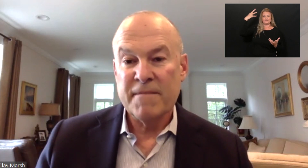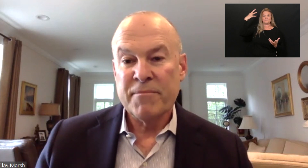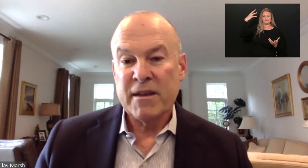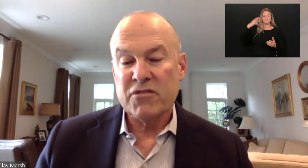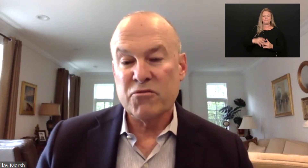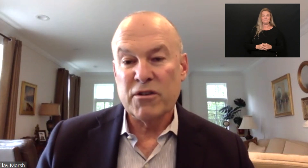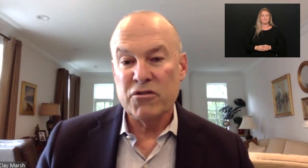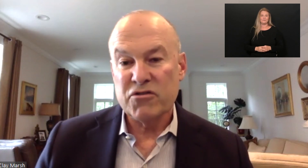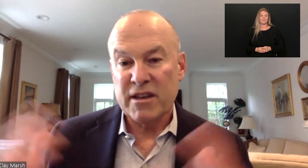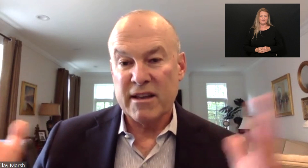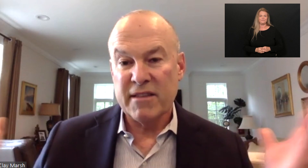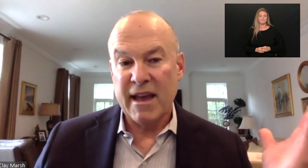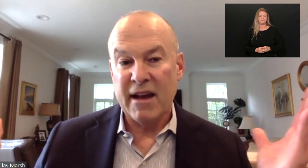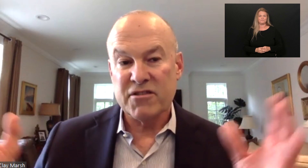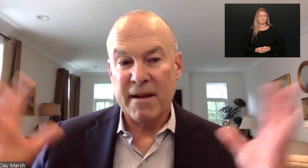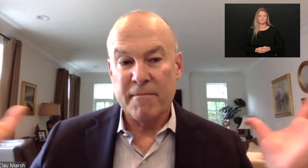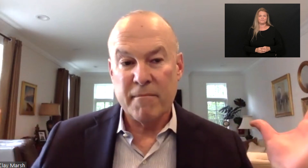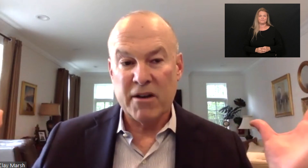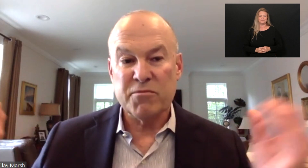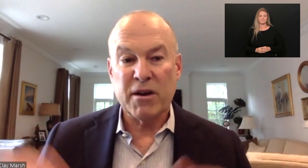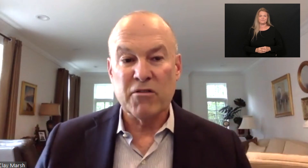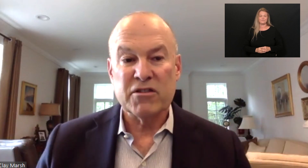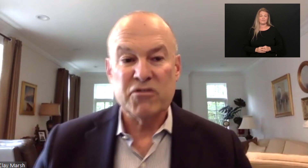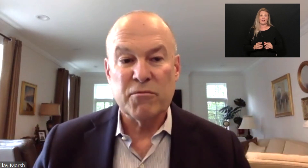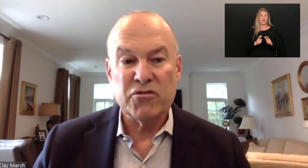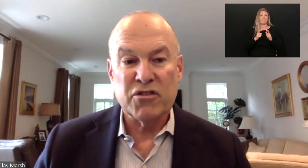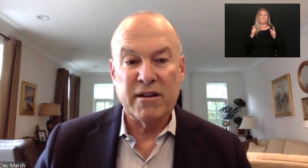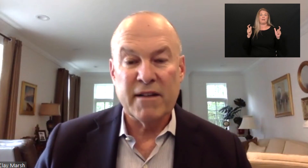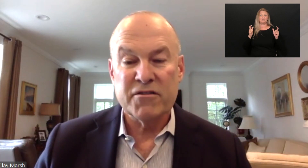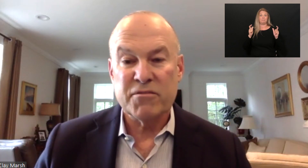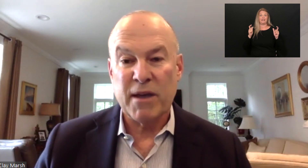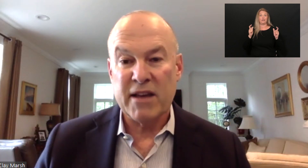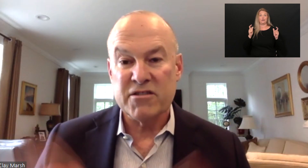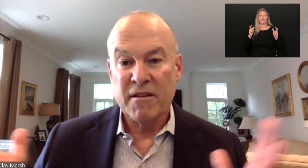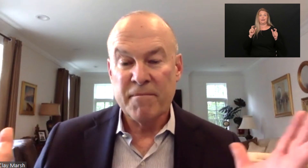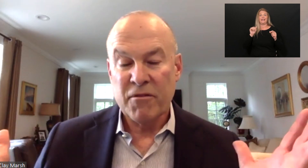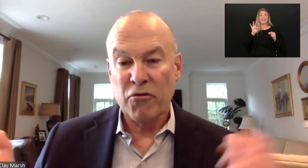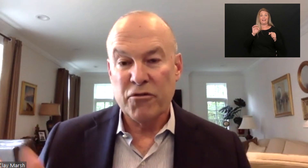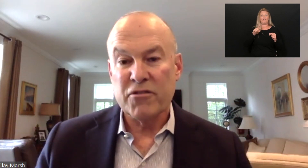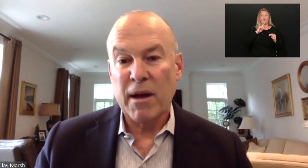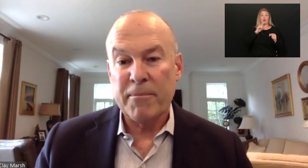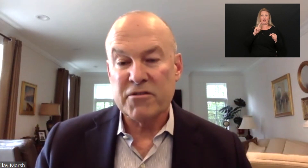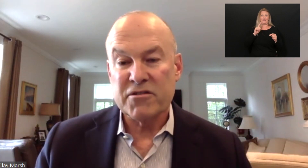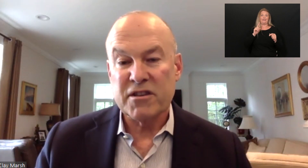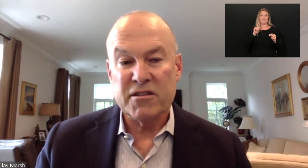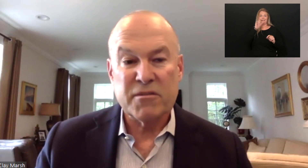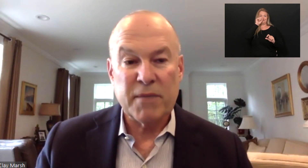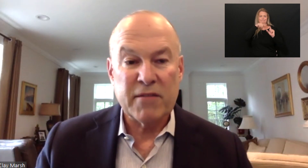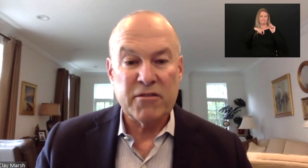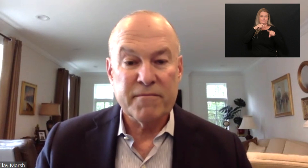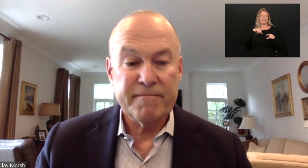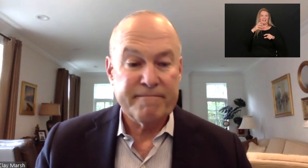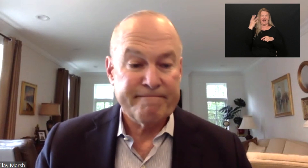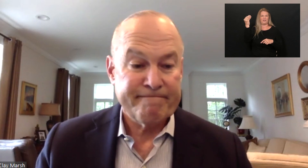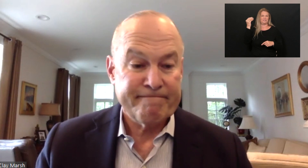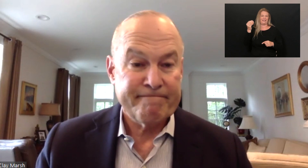agents is reduced in the outside. Much bigger distribution of space for the droplets to dissipate